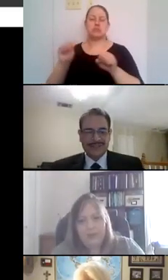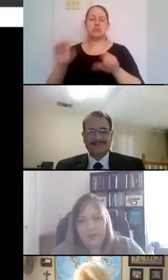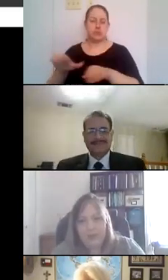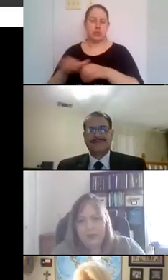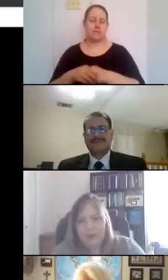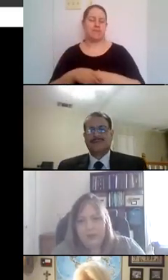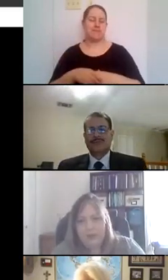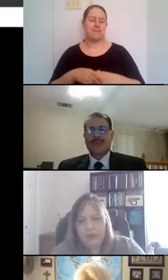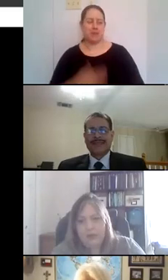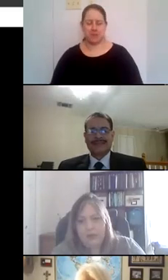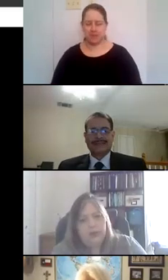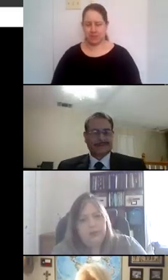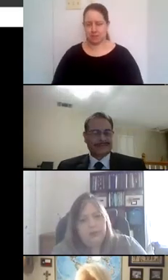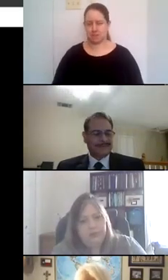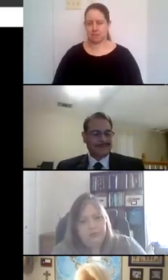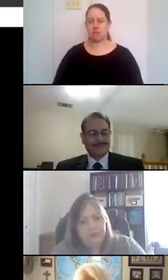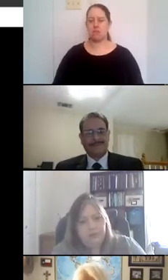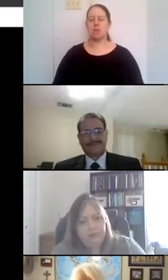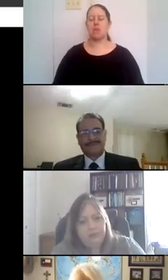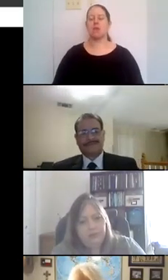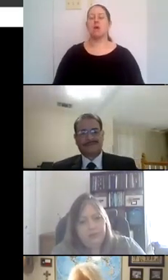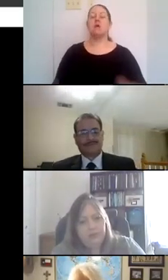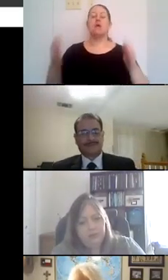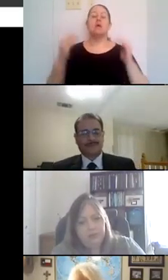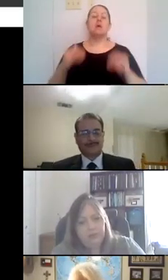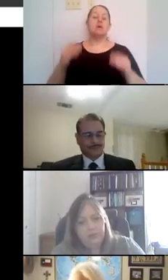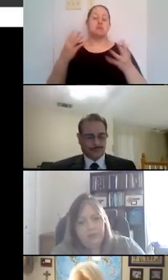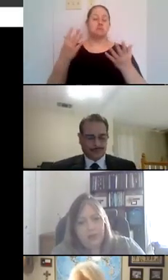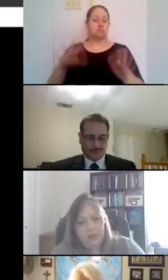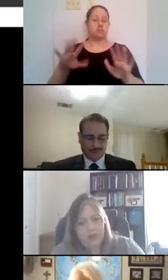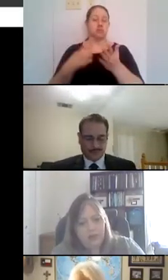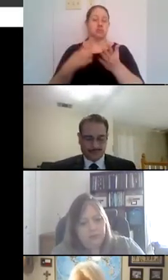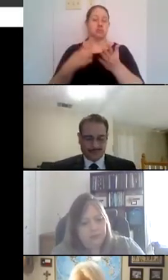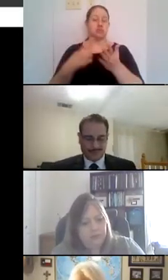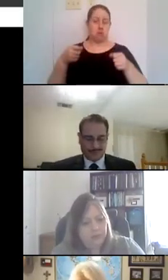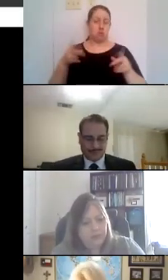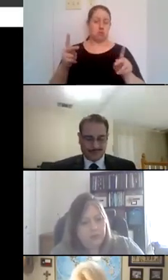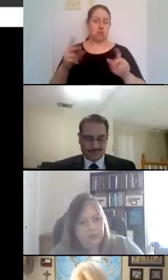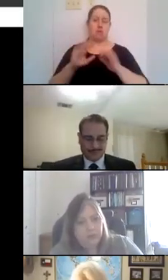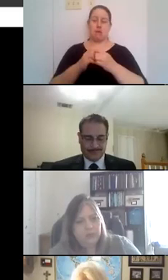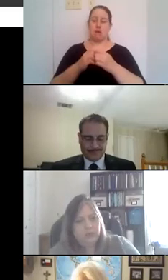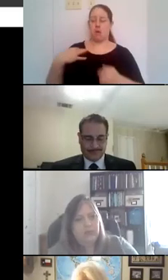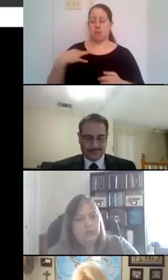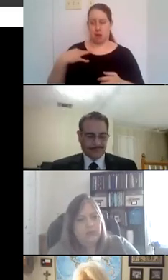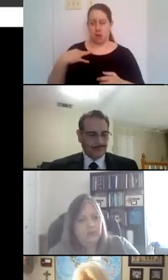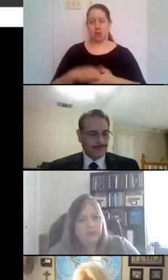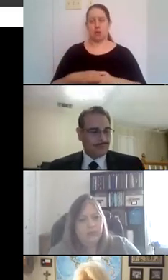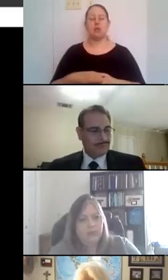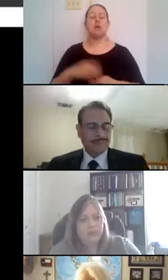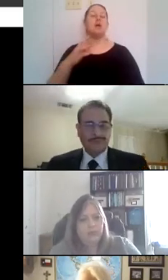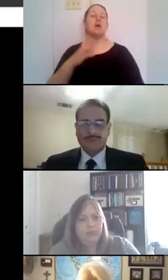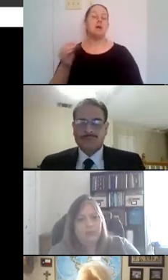you. Great. So we've talked about the opportunities, how to apply for them,